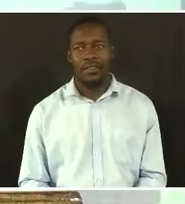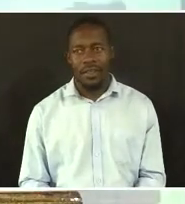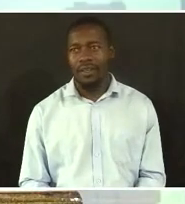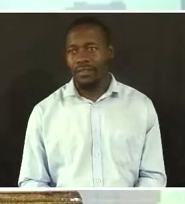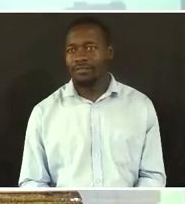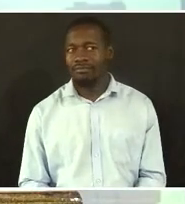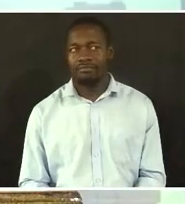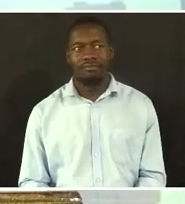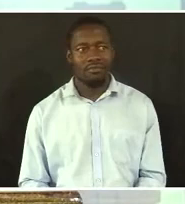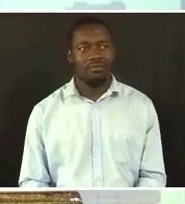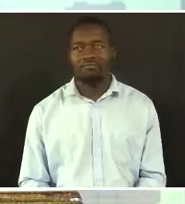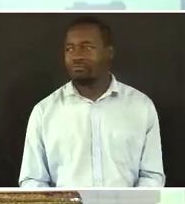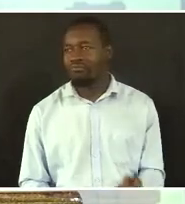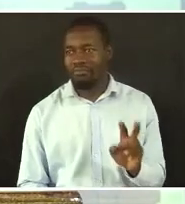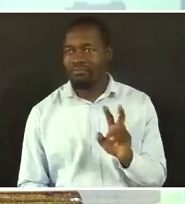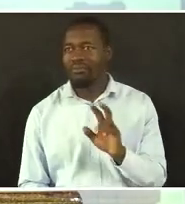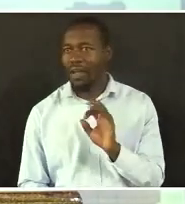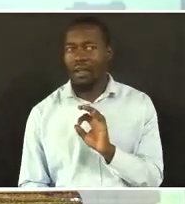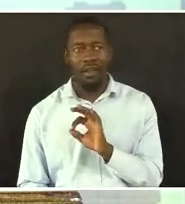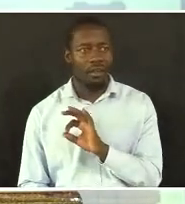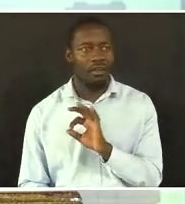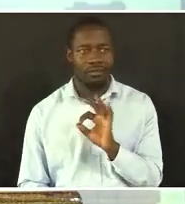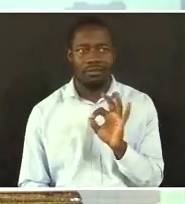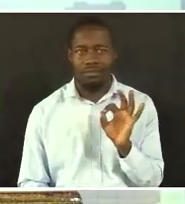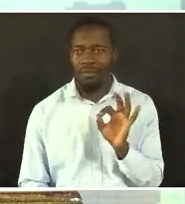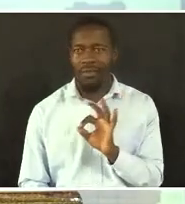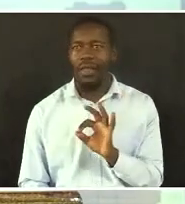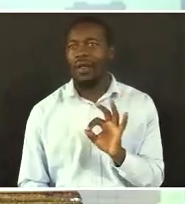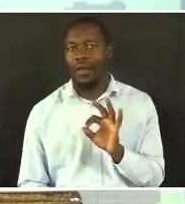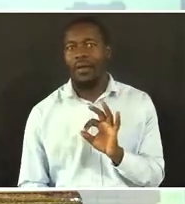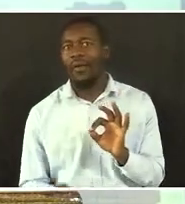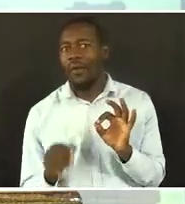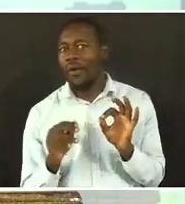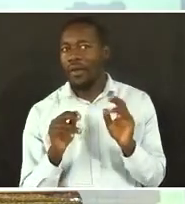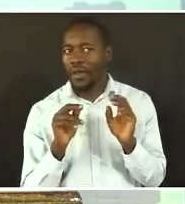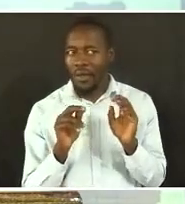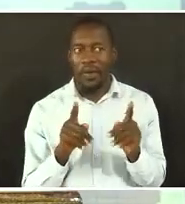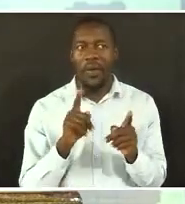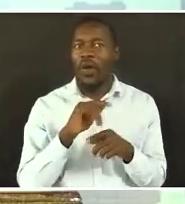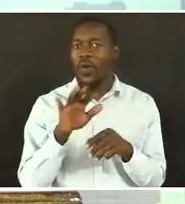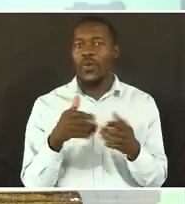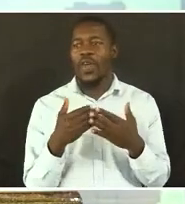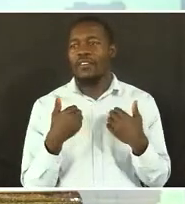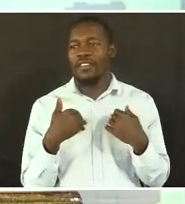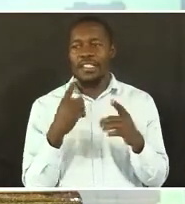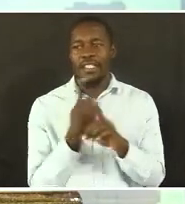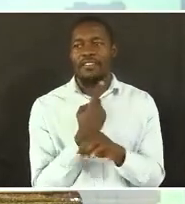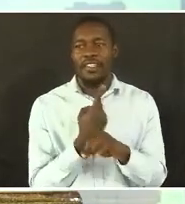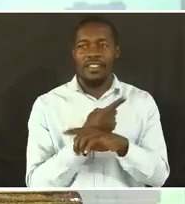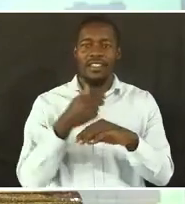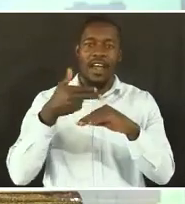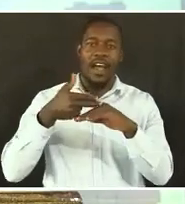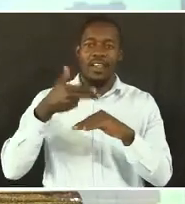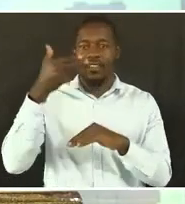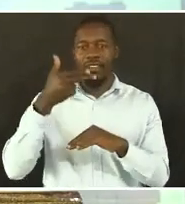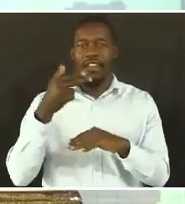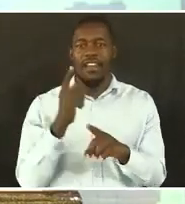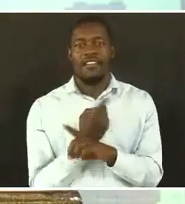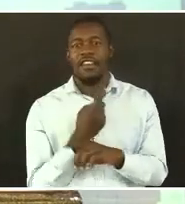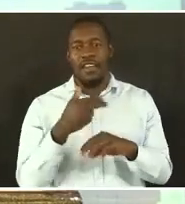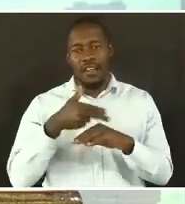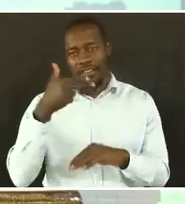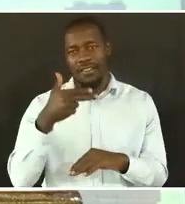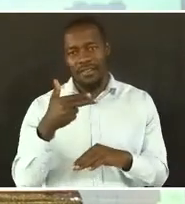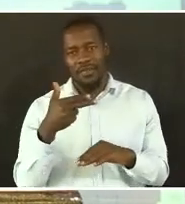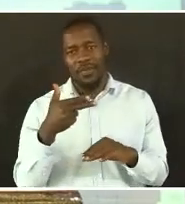Okay, Elder Thomas put up the hand. Now, can I tell you something? All of you are given height of varying nature. Now, let's